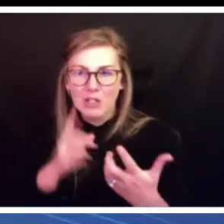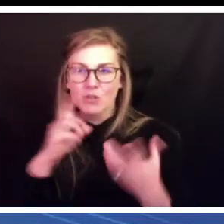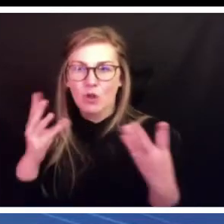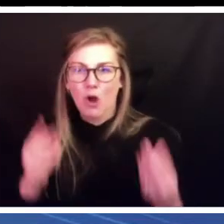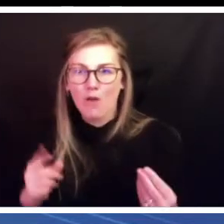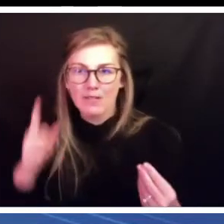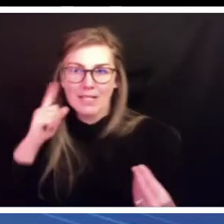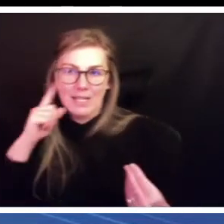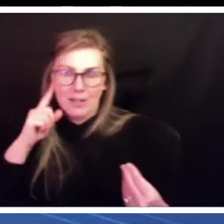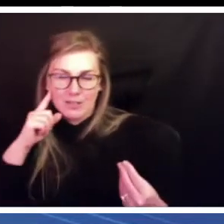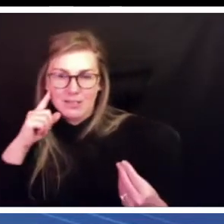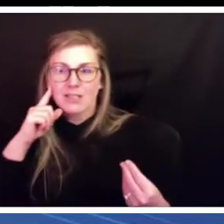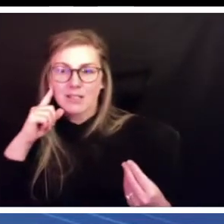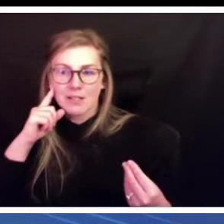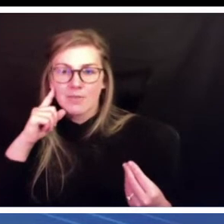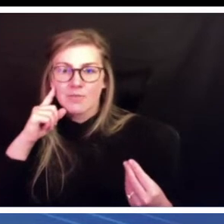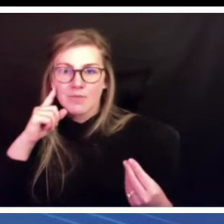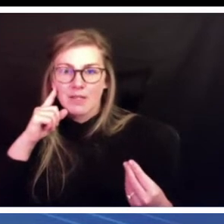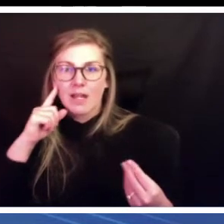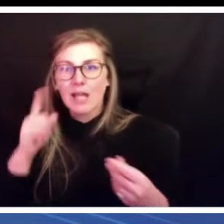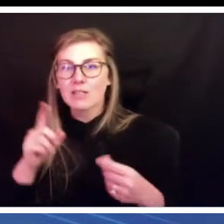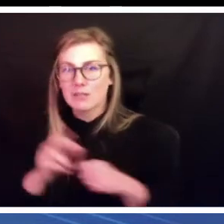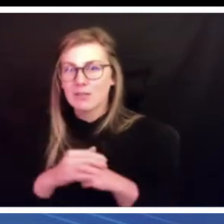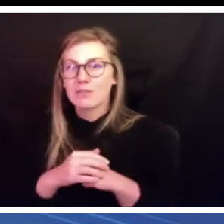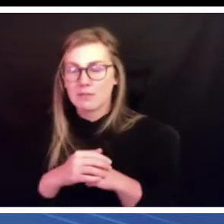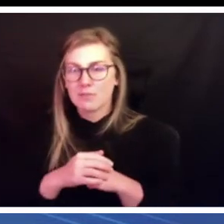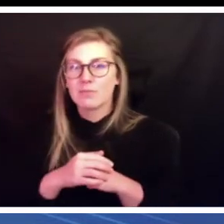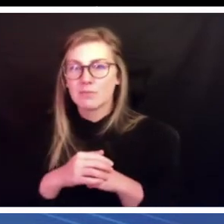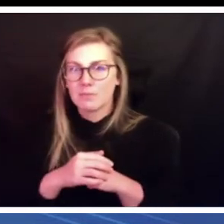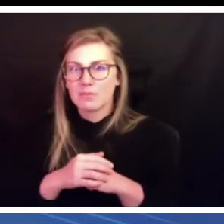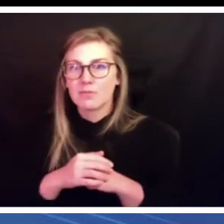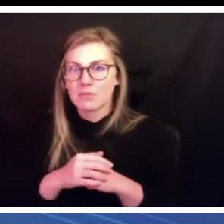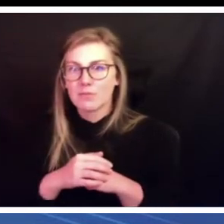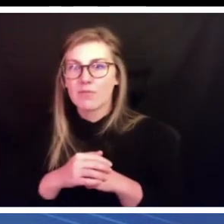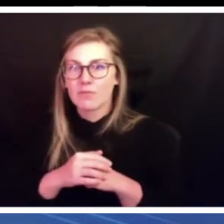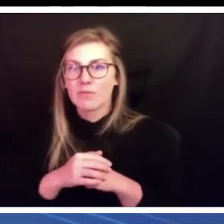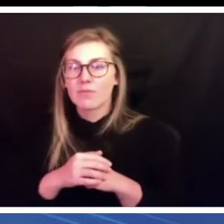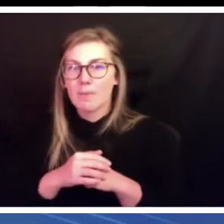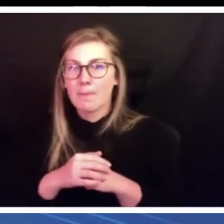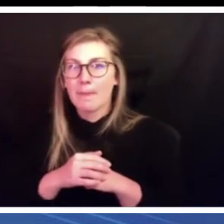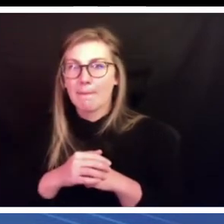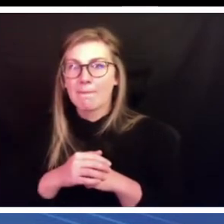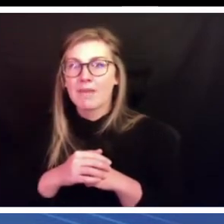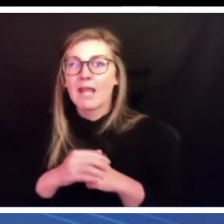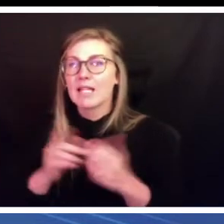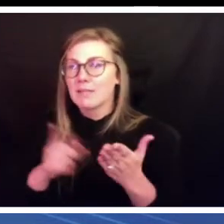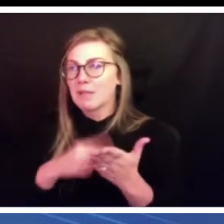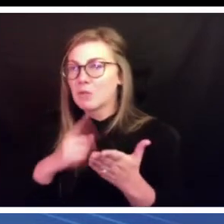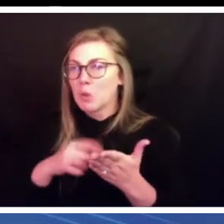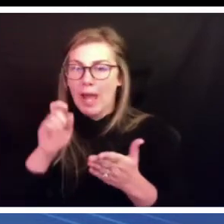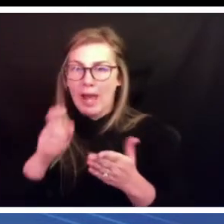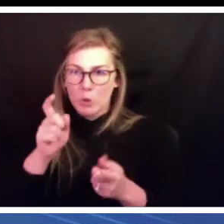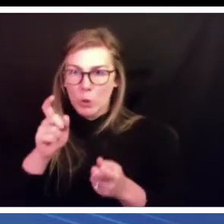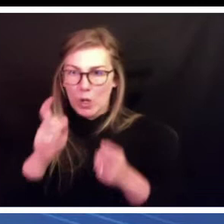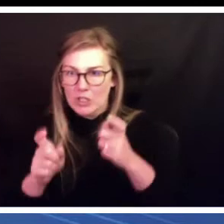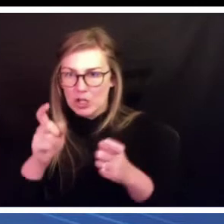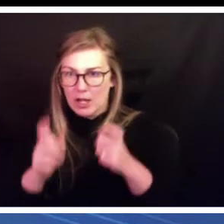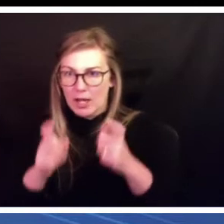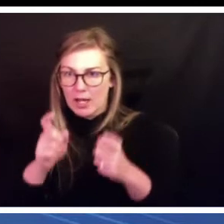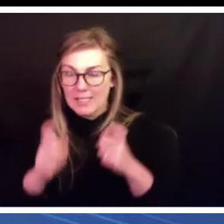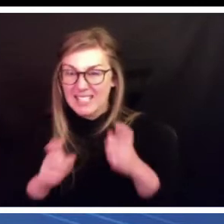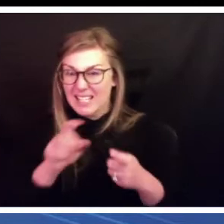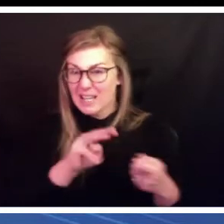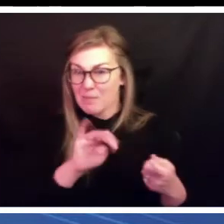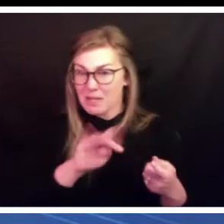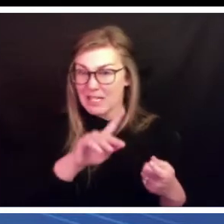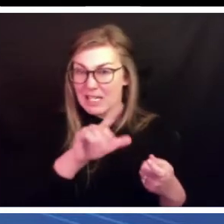sound and we're using those stems to move a little bit of the media to give room for a little bit more. So there's an art form just in that,